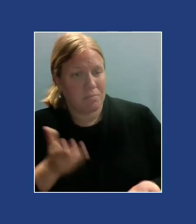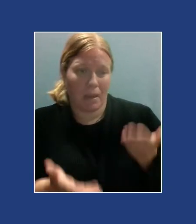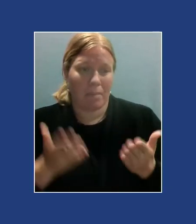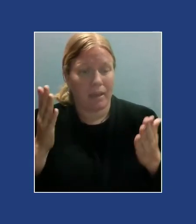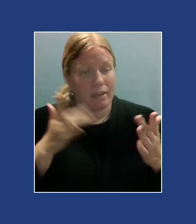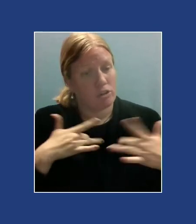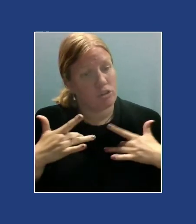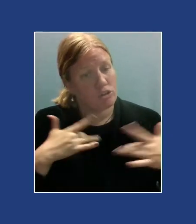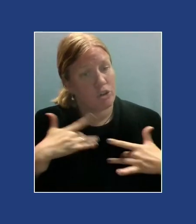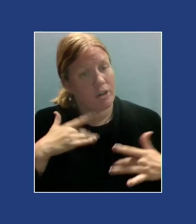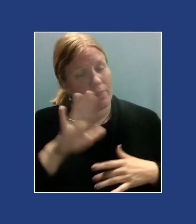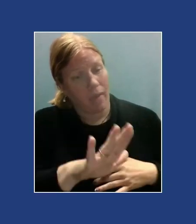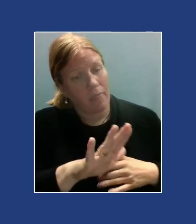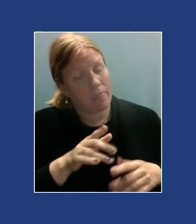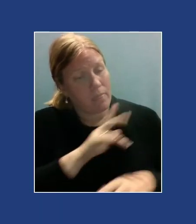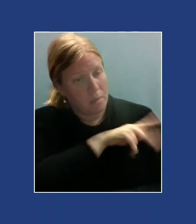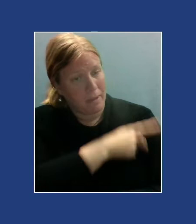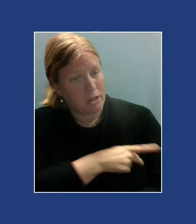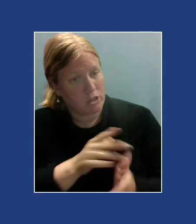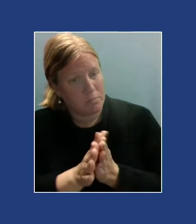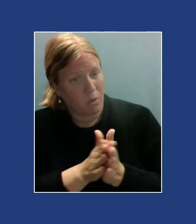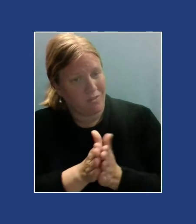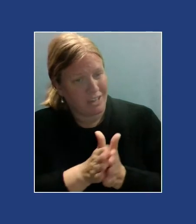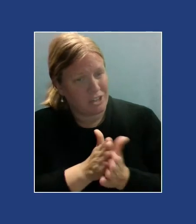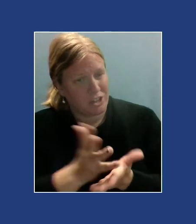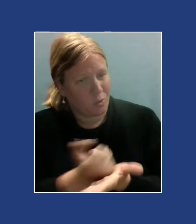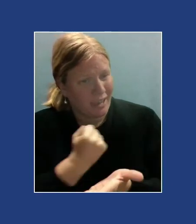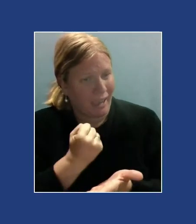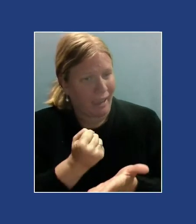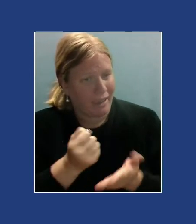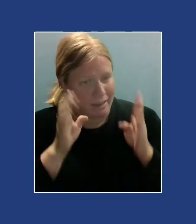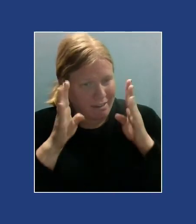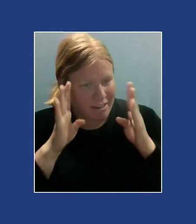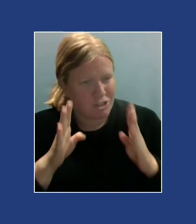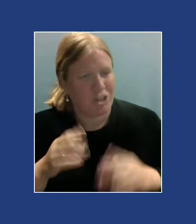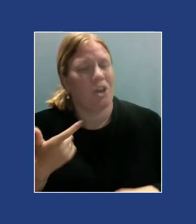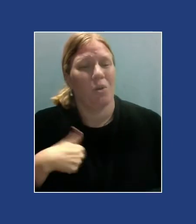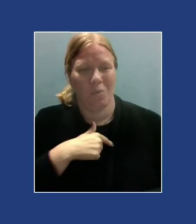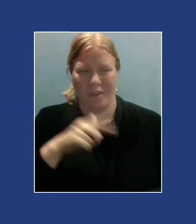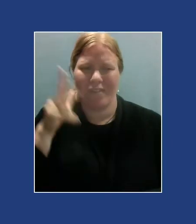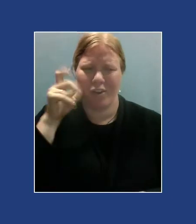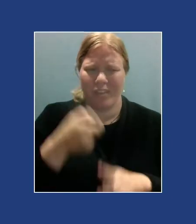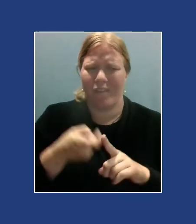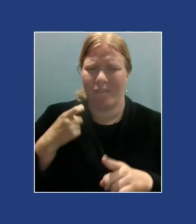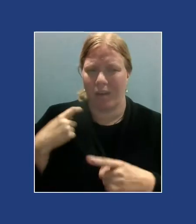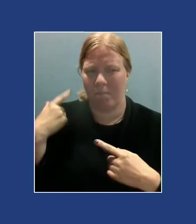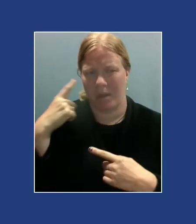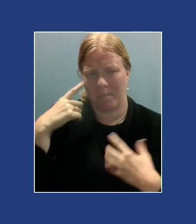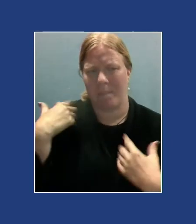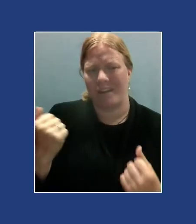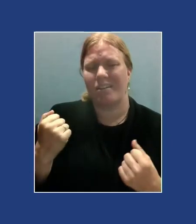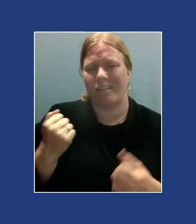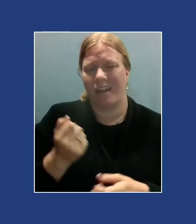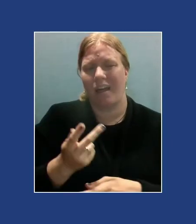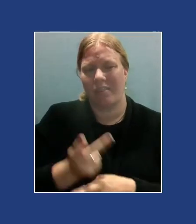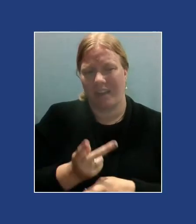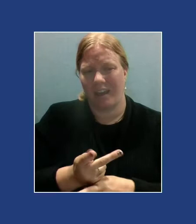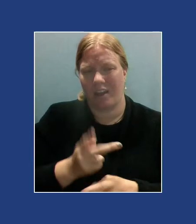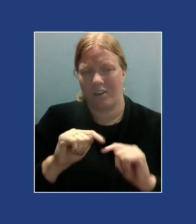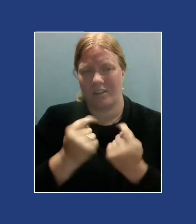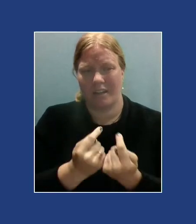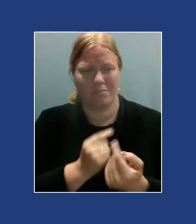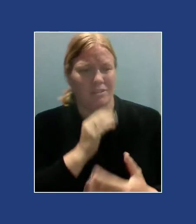underlying motivation is to gain attention in some way. We've certainly heard this from mental health care teams, to disrupt pre-existing